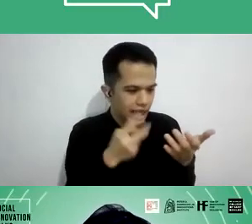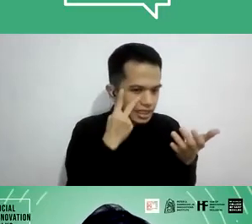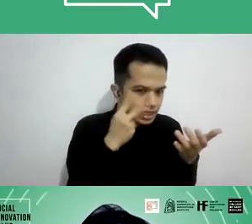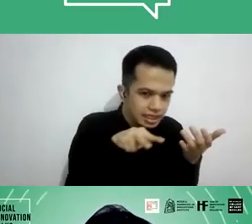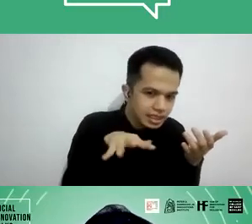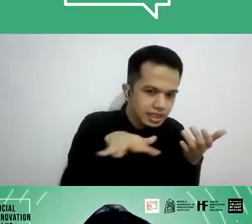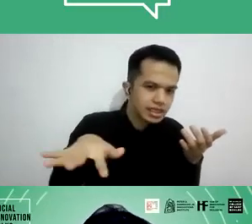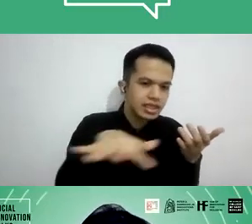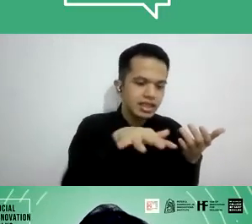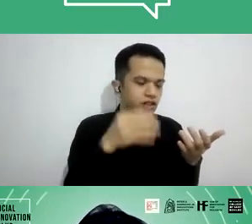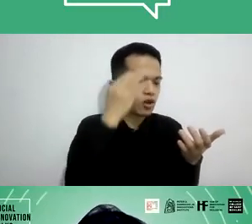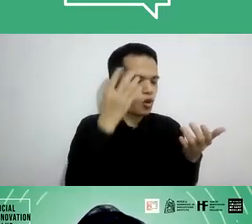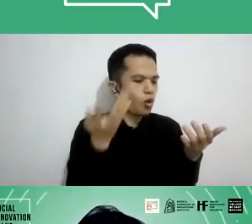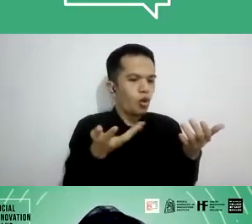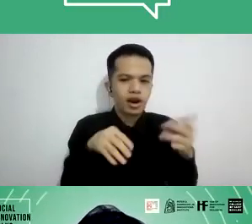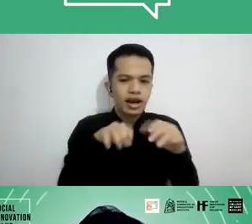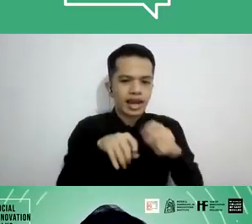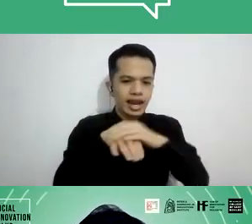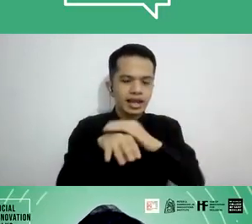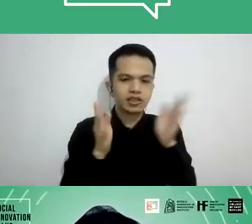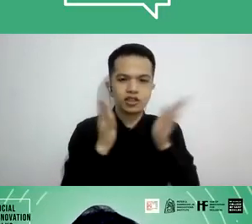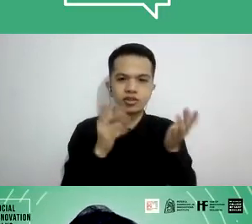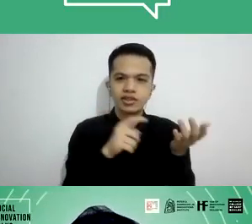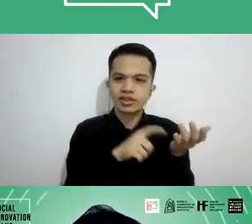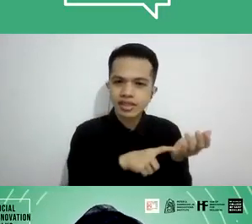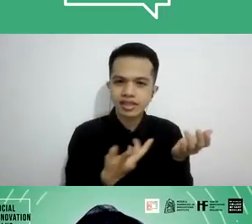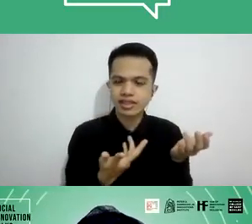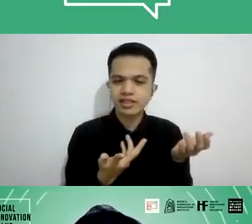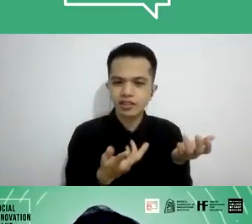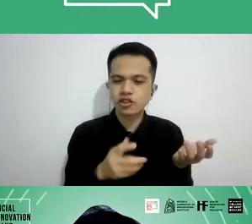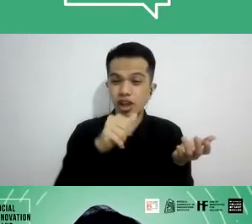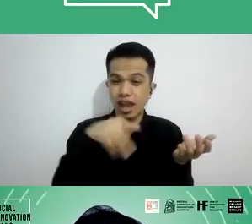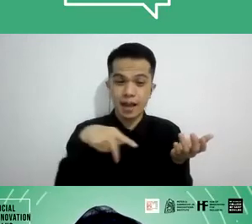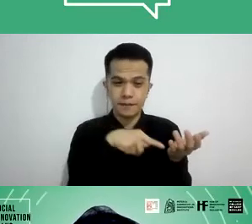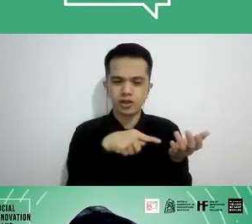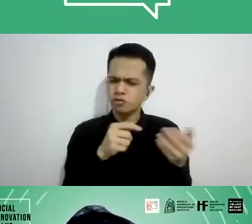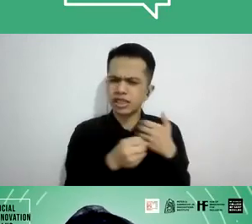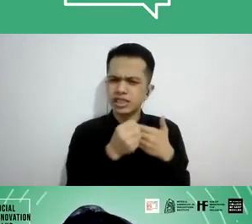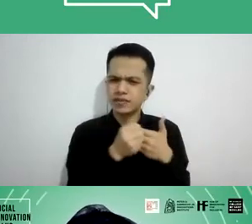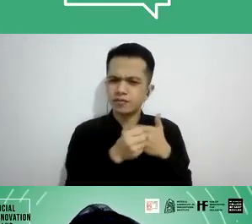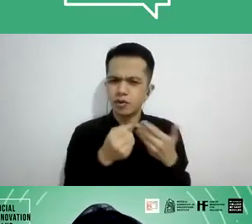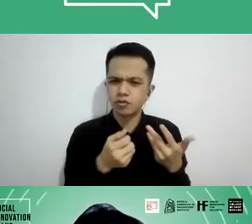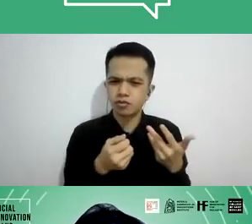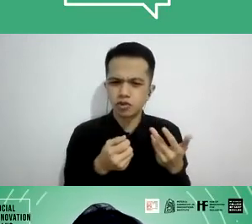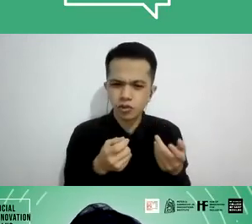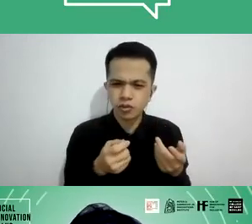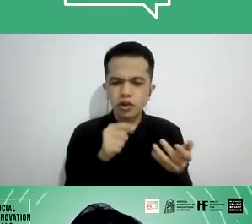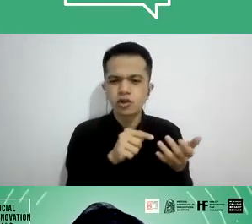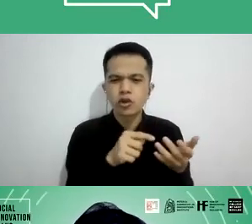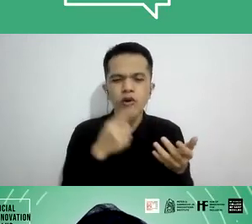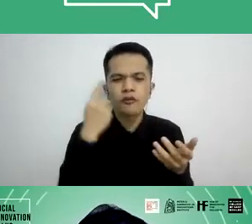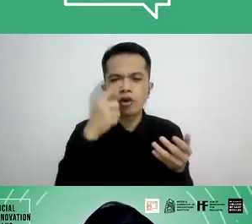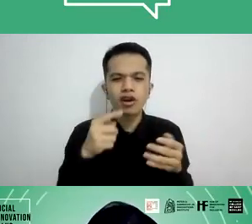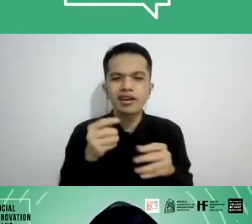and understand and access the services. So in the case of the BGC app, it was very simple. Originally, it was only slated to be a parking